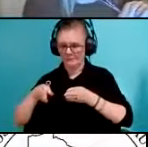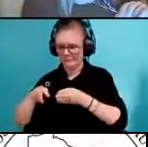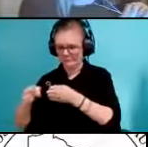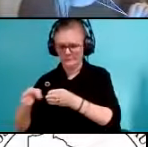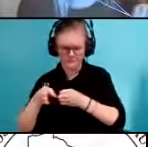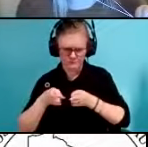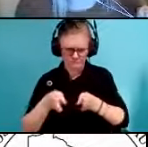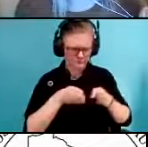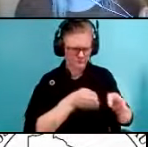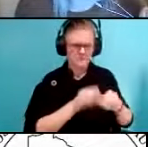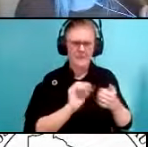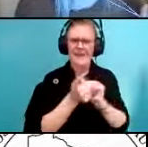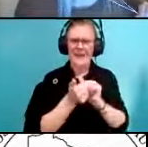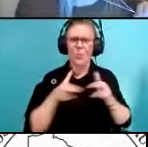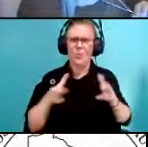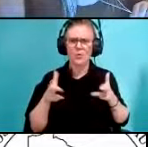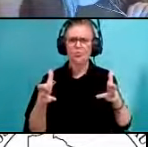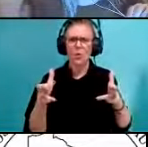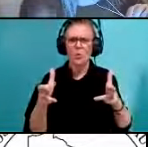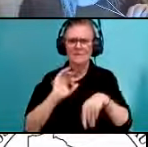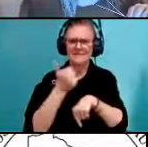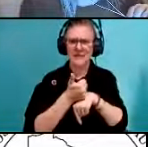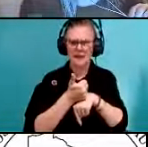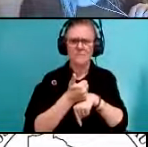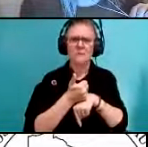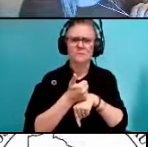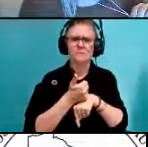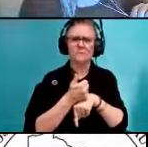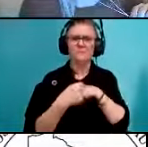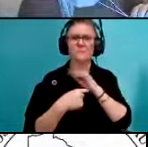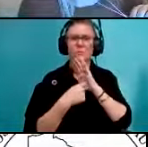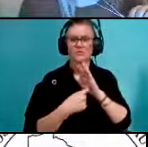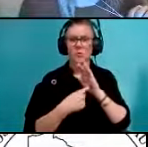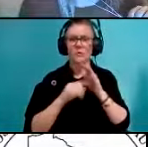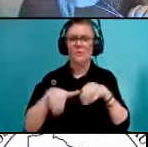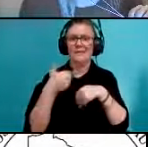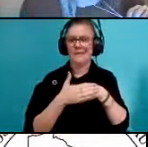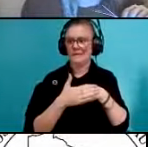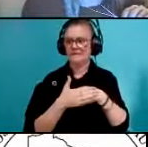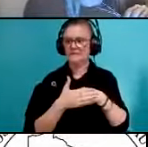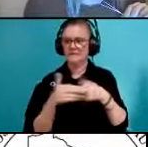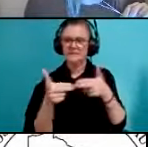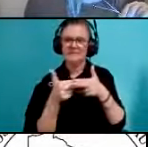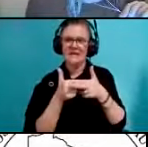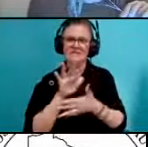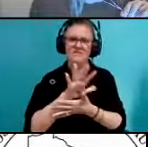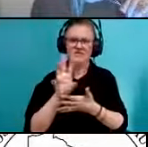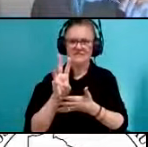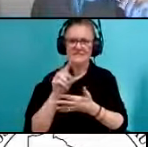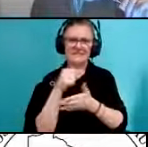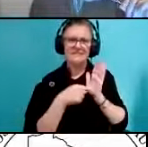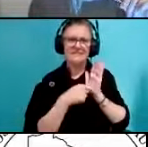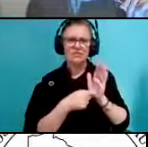of how would that roadway be configured are going to be shown. We're going to show those in the next 5 or 6 slides. These are examples throughout